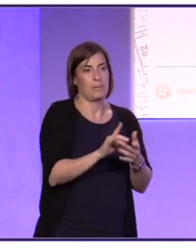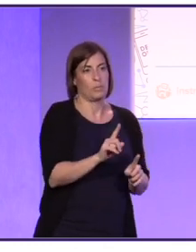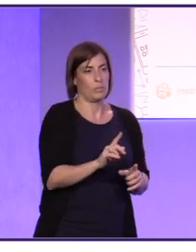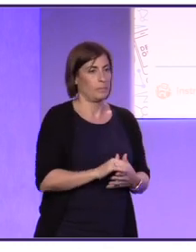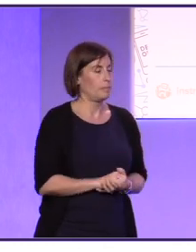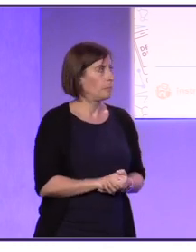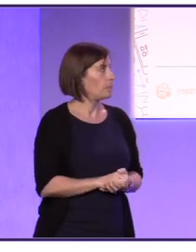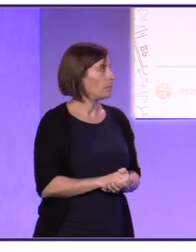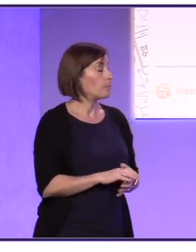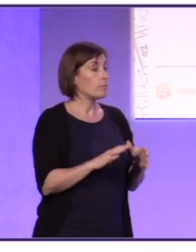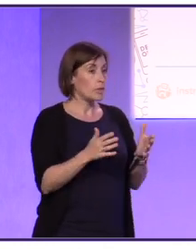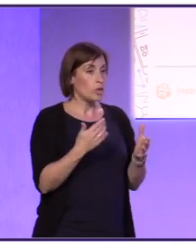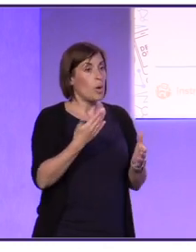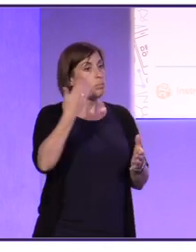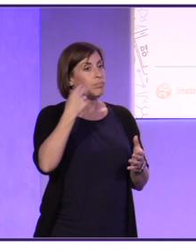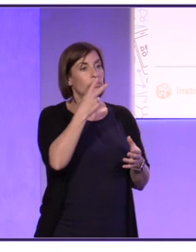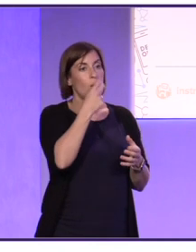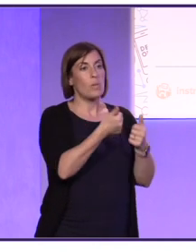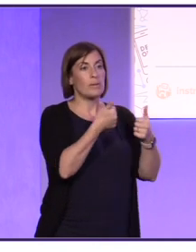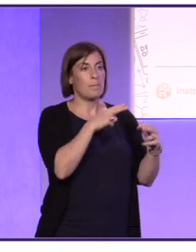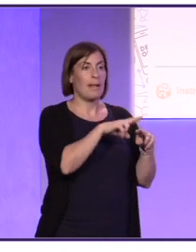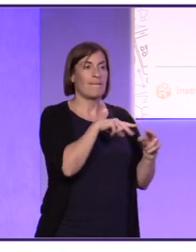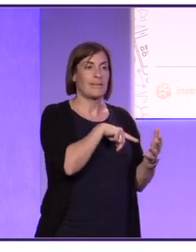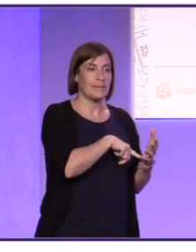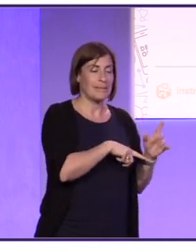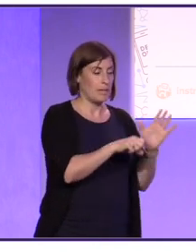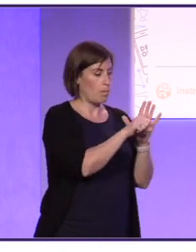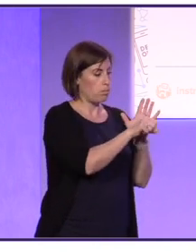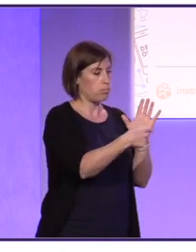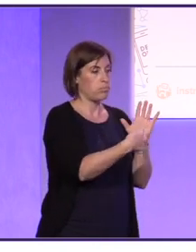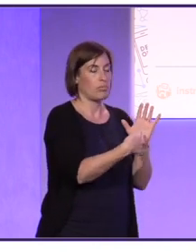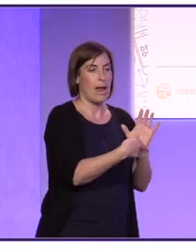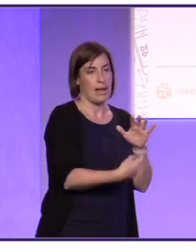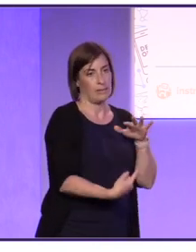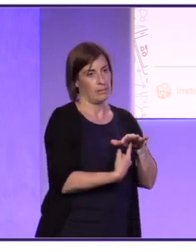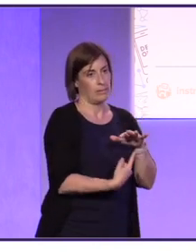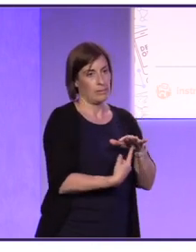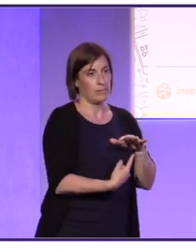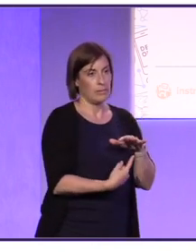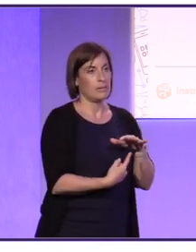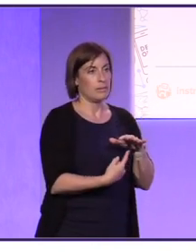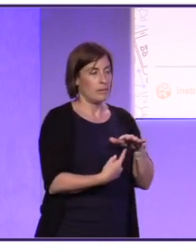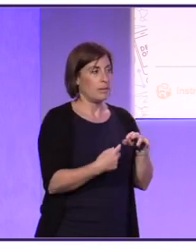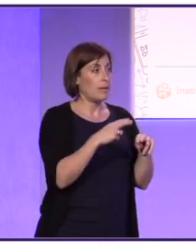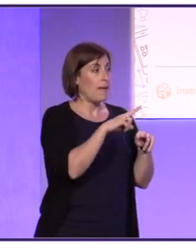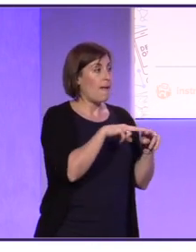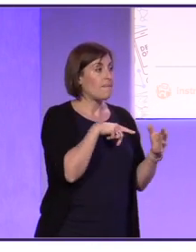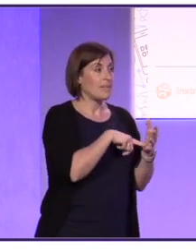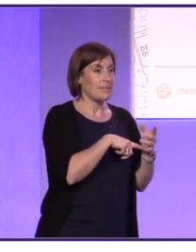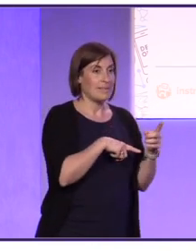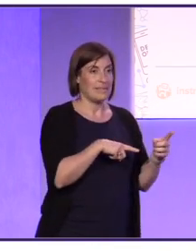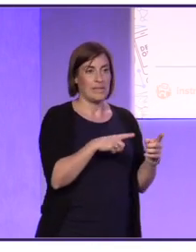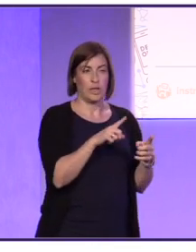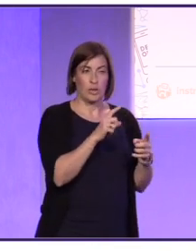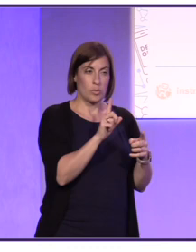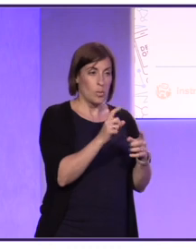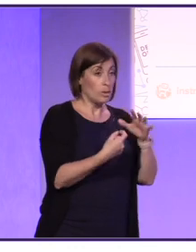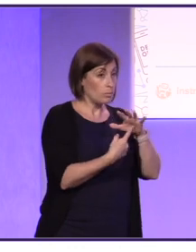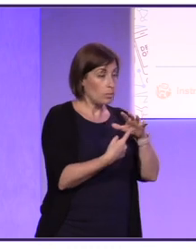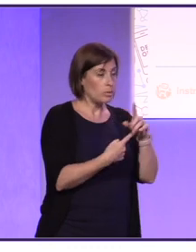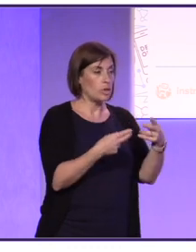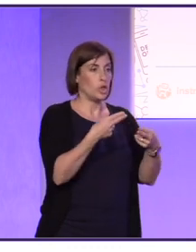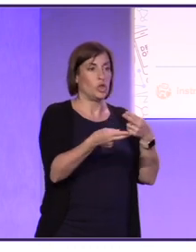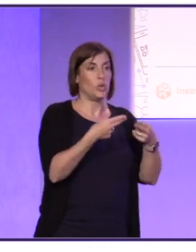At the FT, the brand is critical, and the most critical thing is to break news.